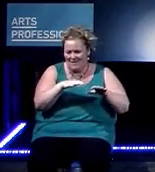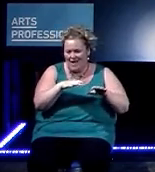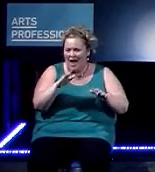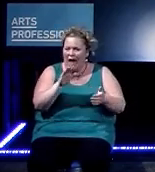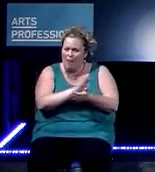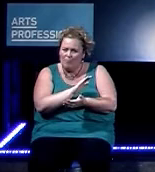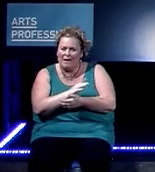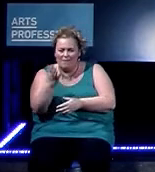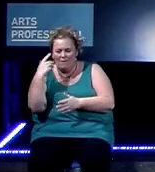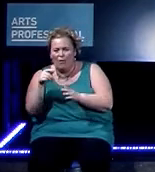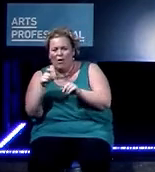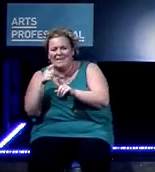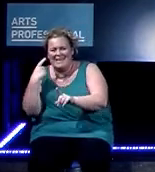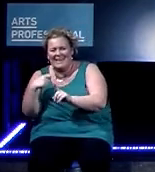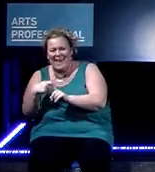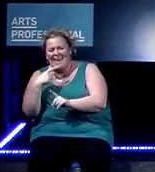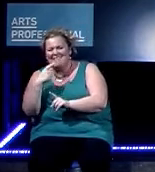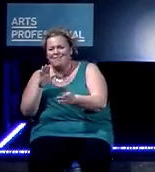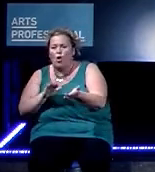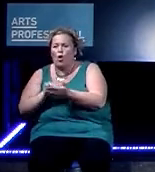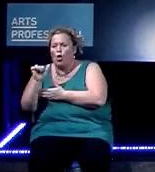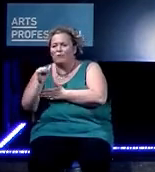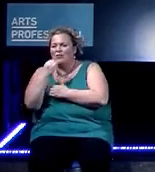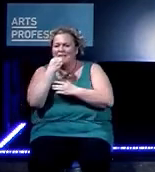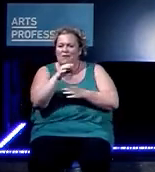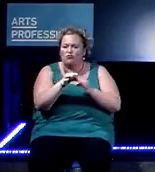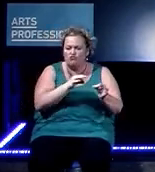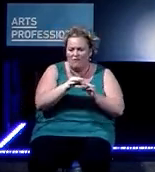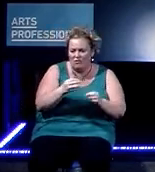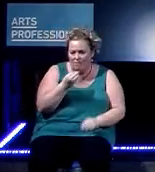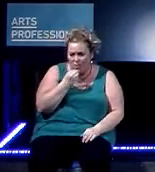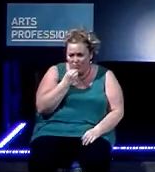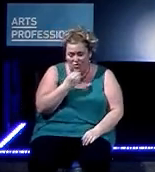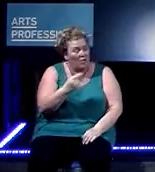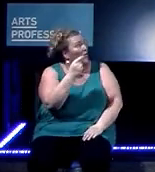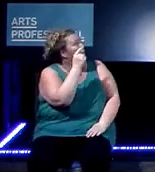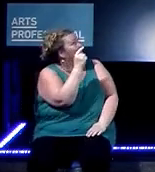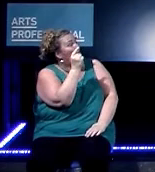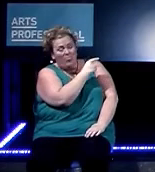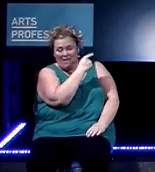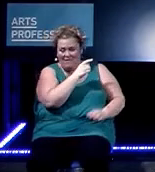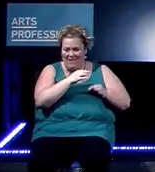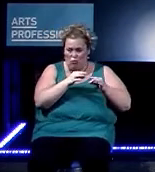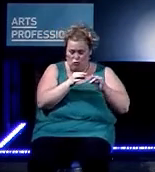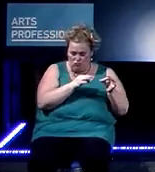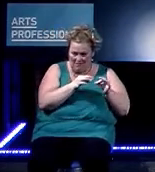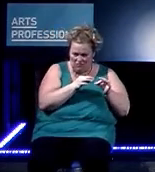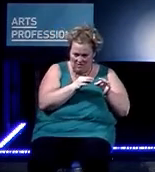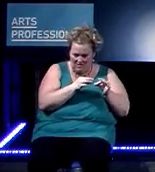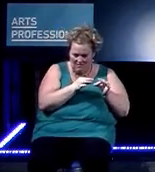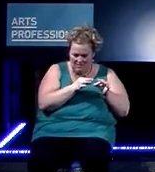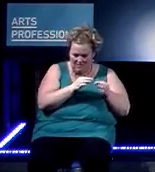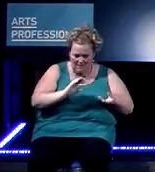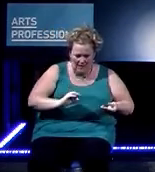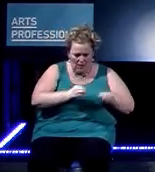Drucker quote, that culture eats strategy for lunch, because this is strategy, what's happening over here. This is create a store,